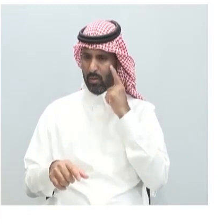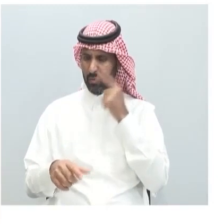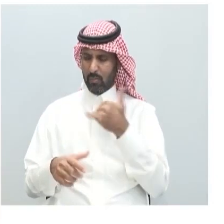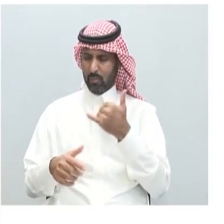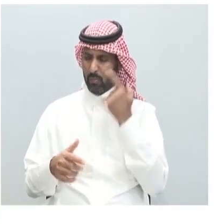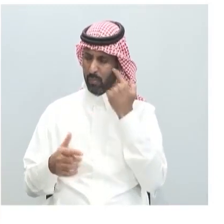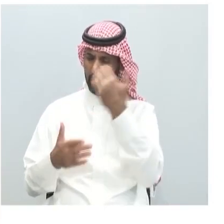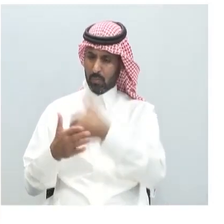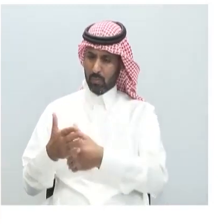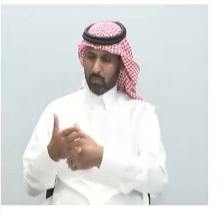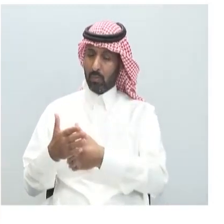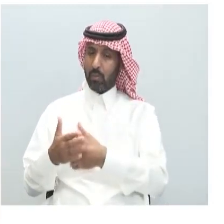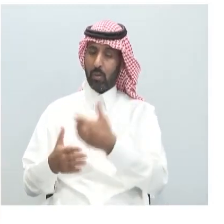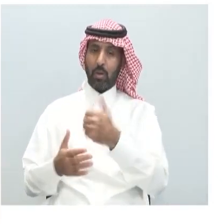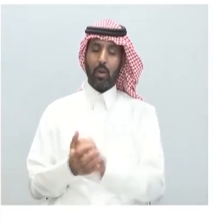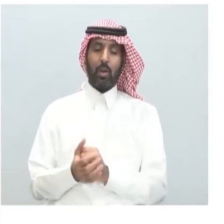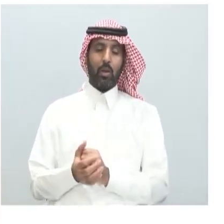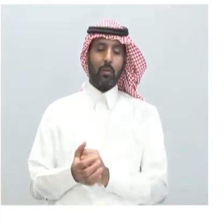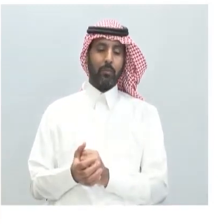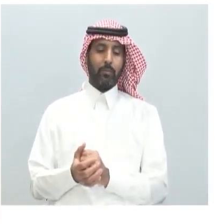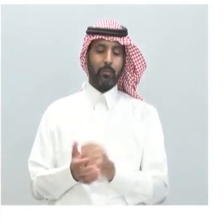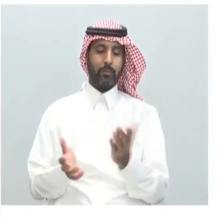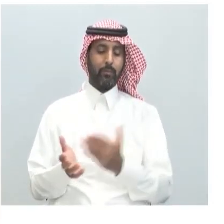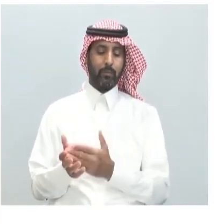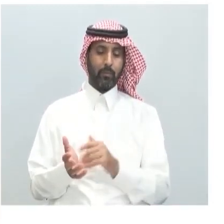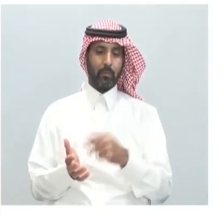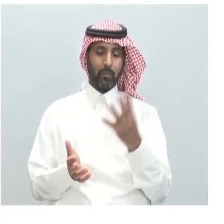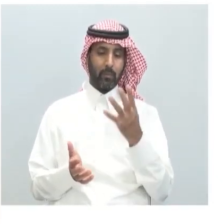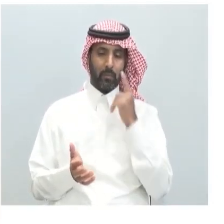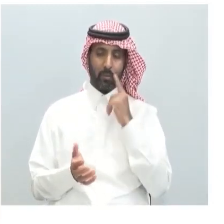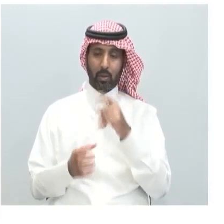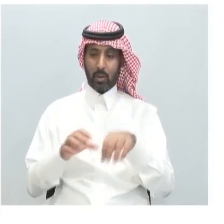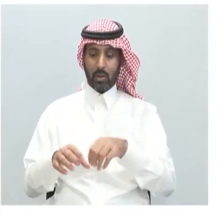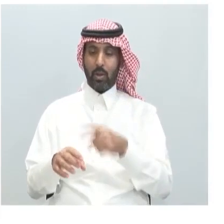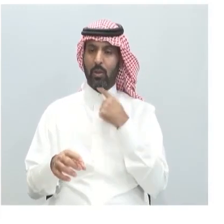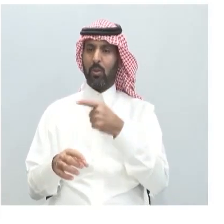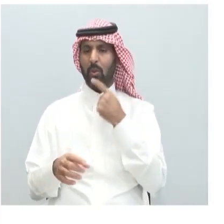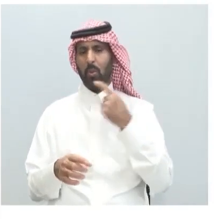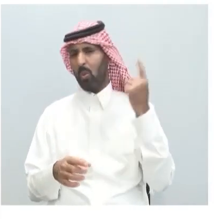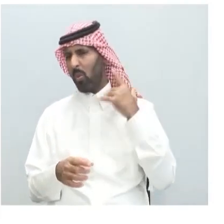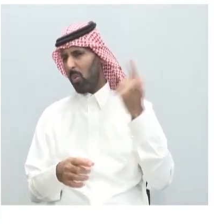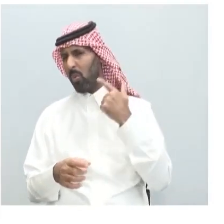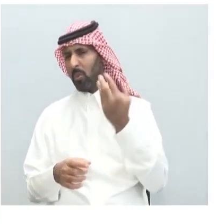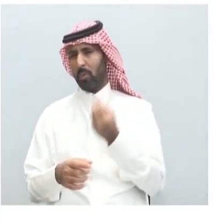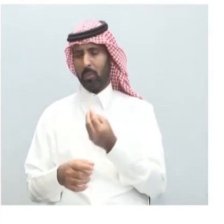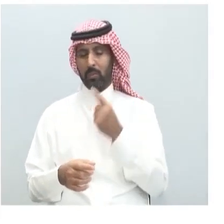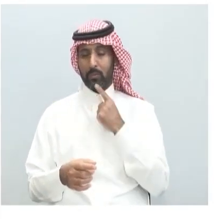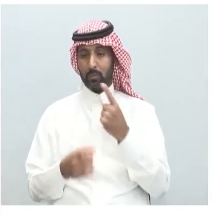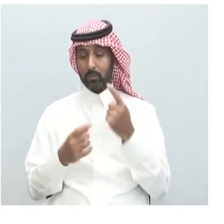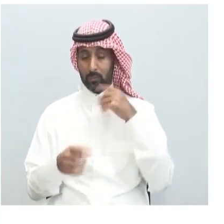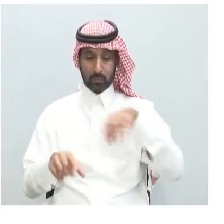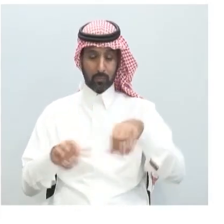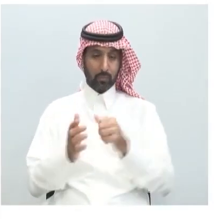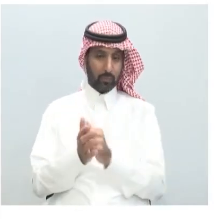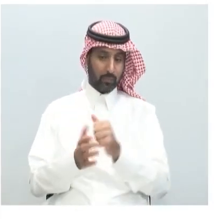They aren't considerate enough. Number four, the neighbors talk loudly, softly. The neighbors